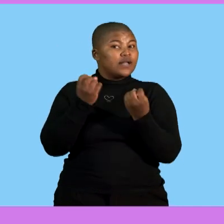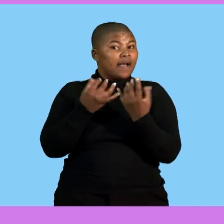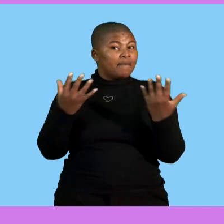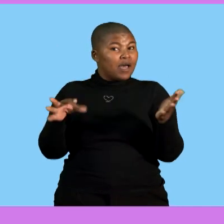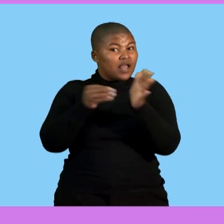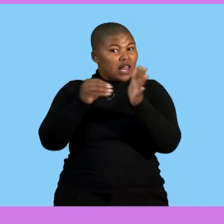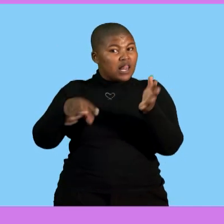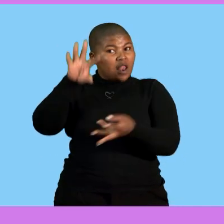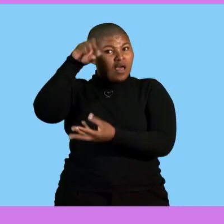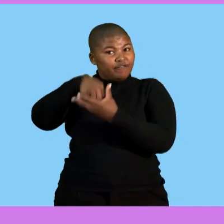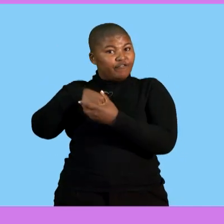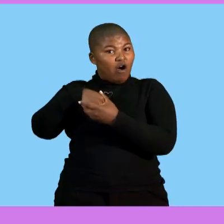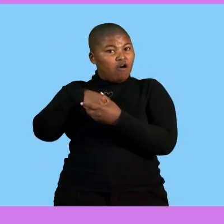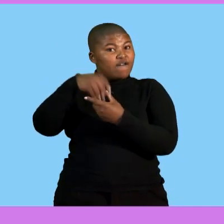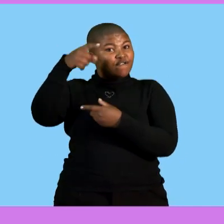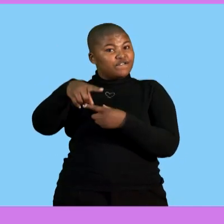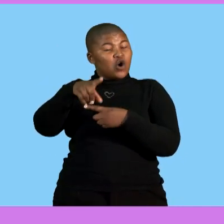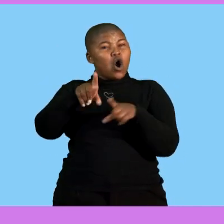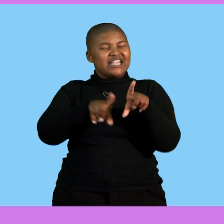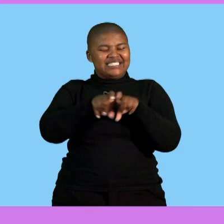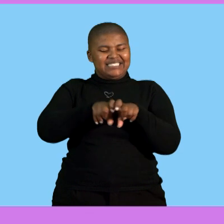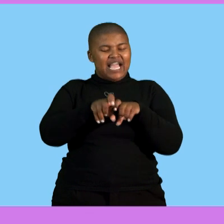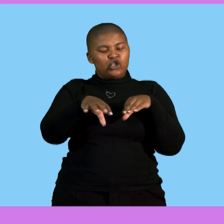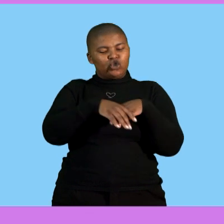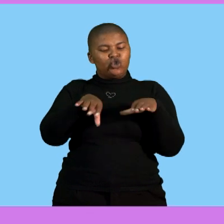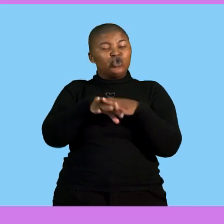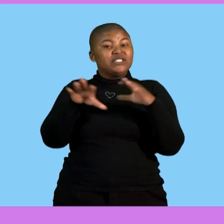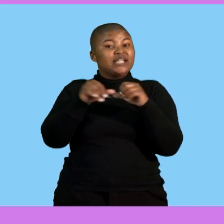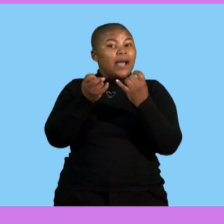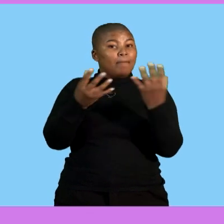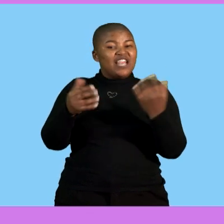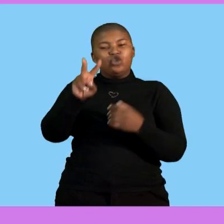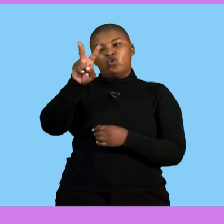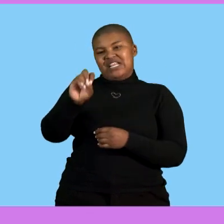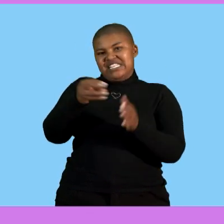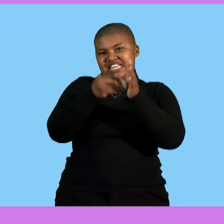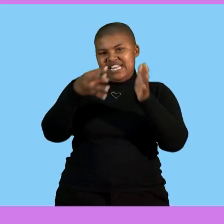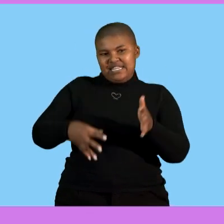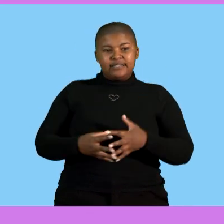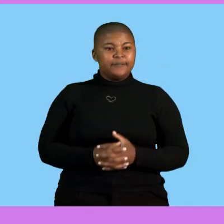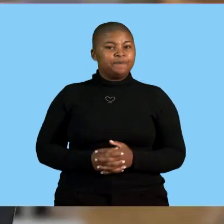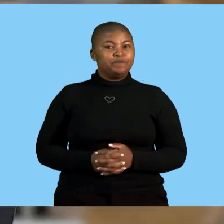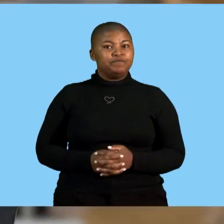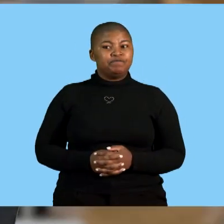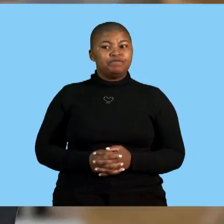the total number of learners participated on this research is 20.